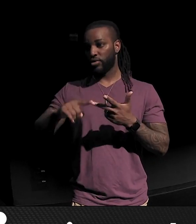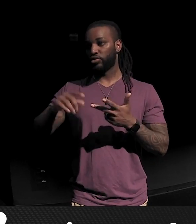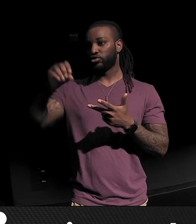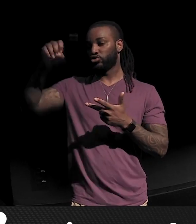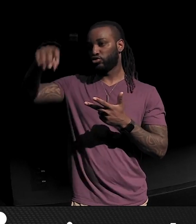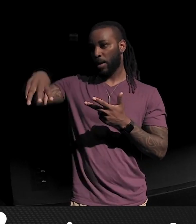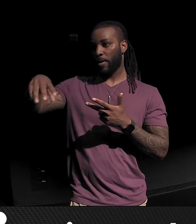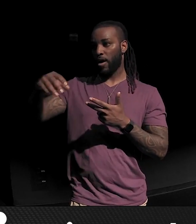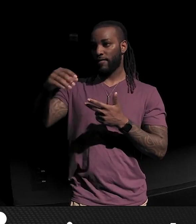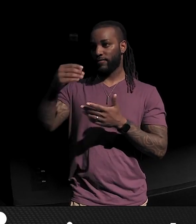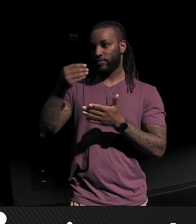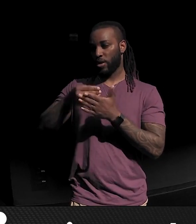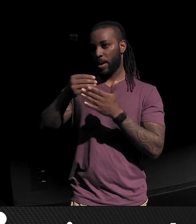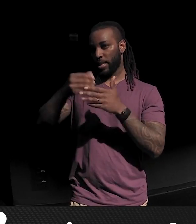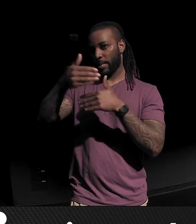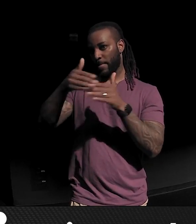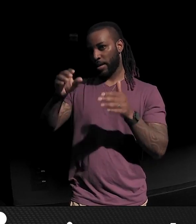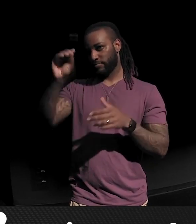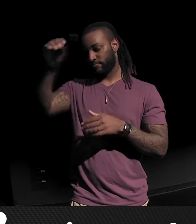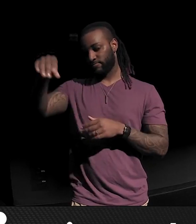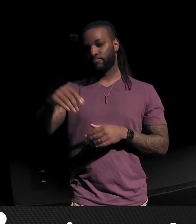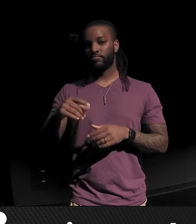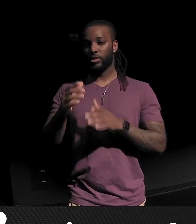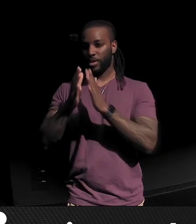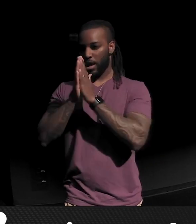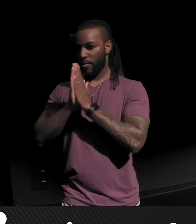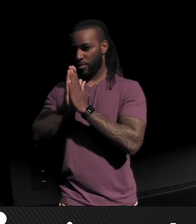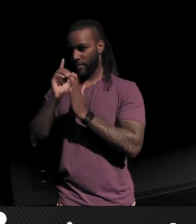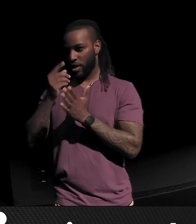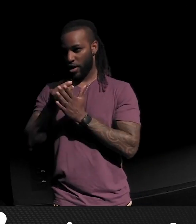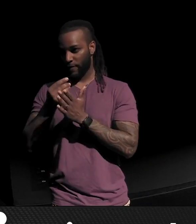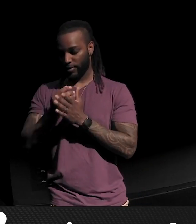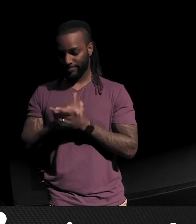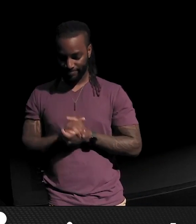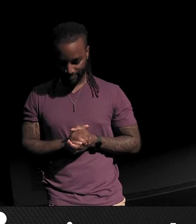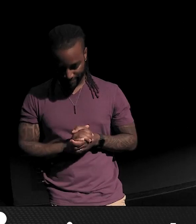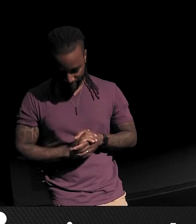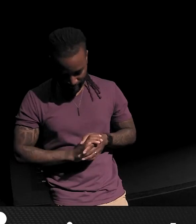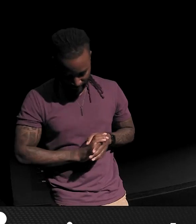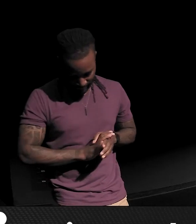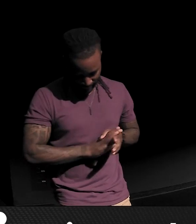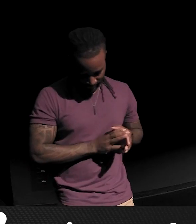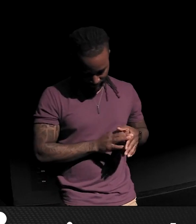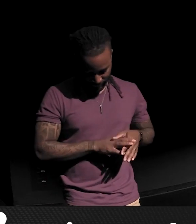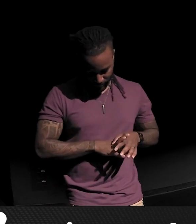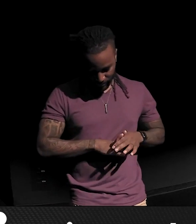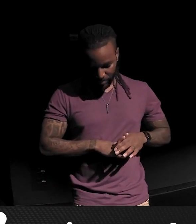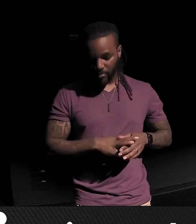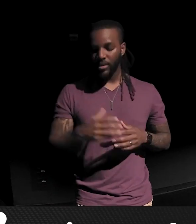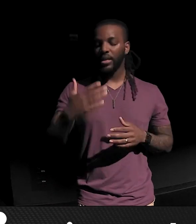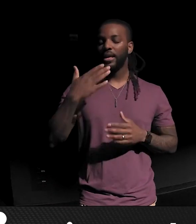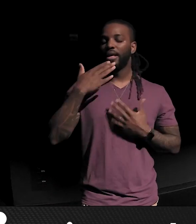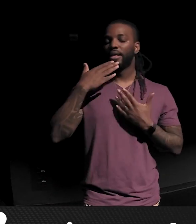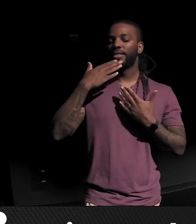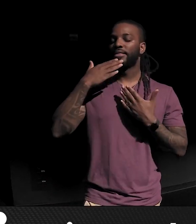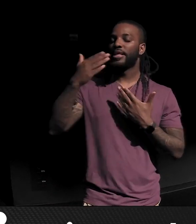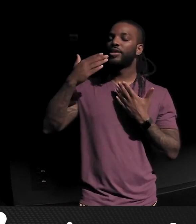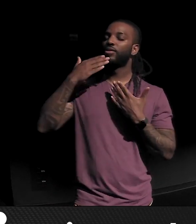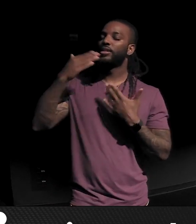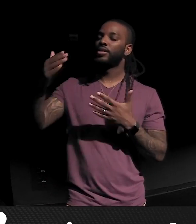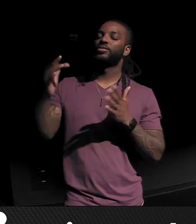the boxes while you're here. Would you pray with me over our offering today? Jesus, thank you. Thank you, thank